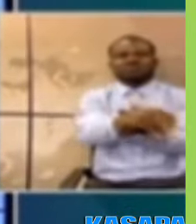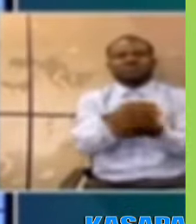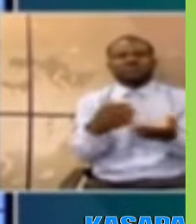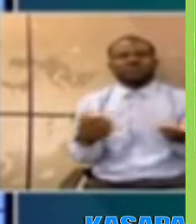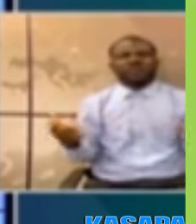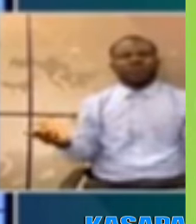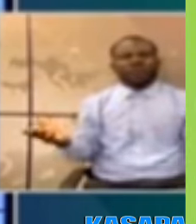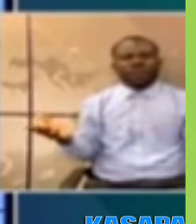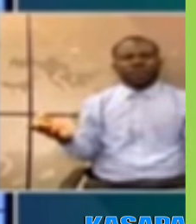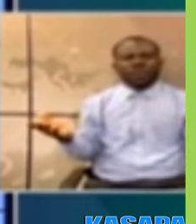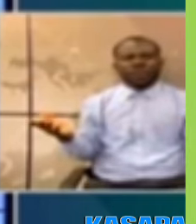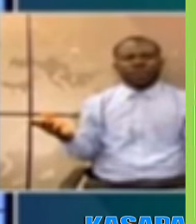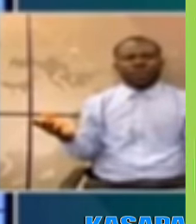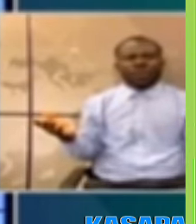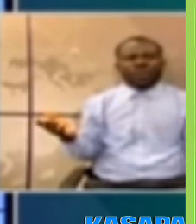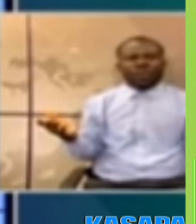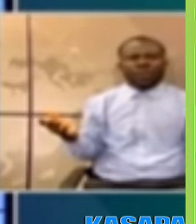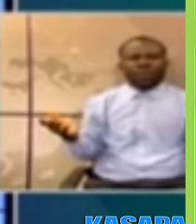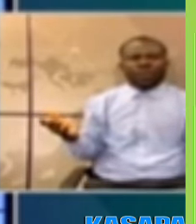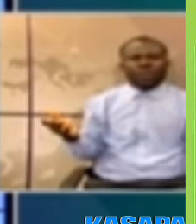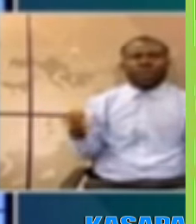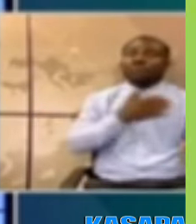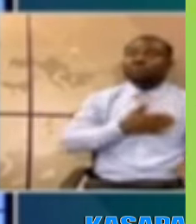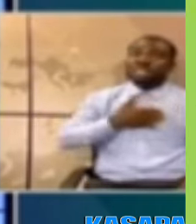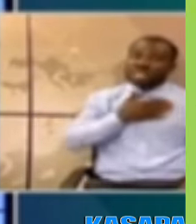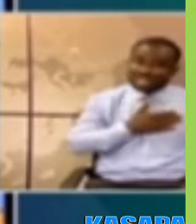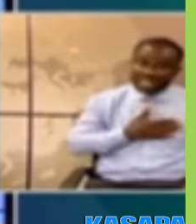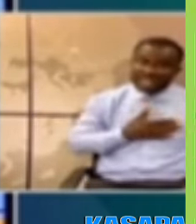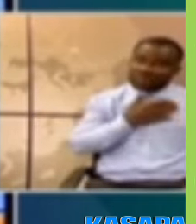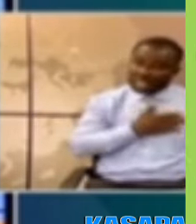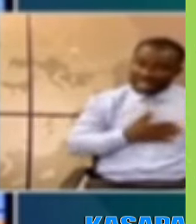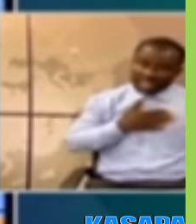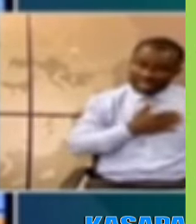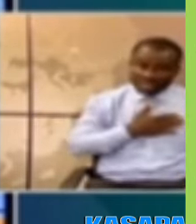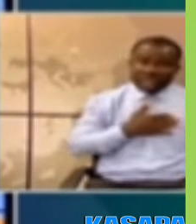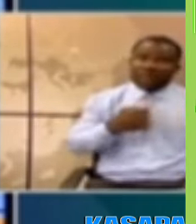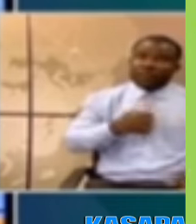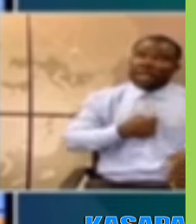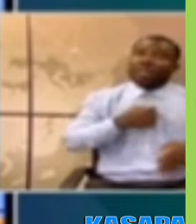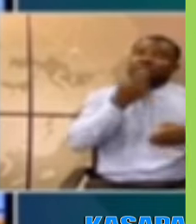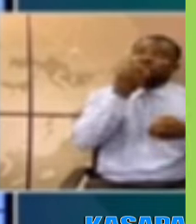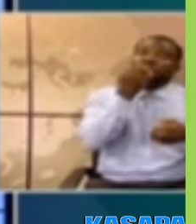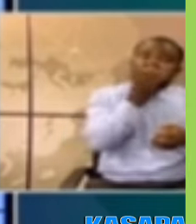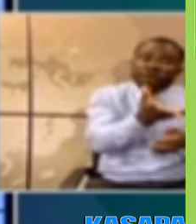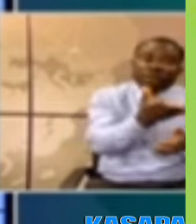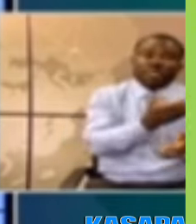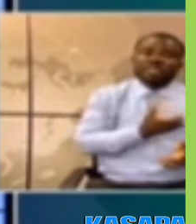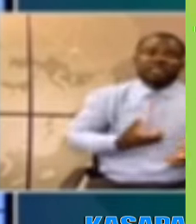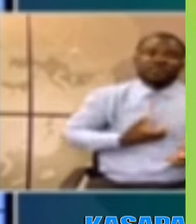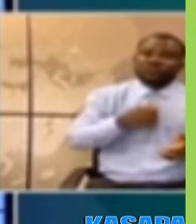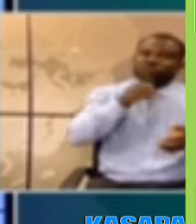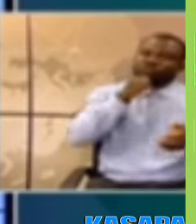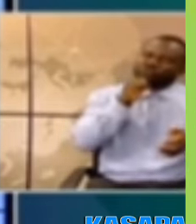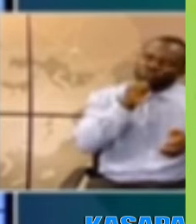Oje! Baba chawo, mimi ma, omo hini bi anko atira ba bi nkasa mi se stress creation. Oje! Ba ma sira mi